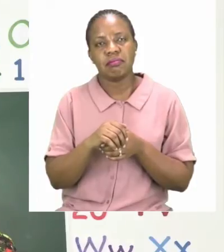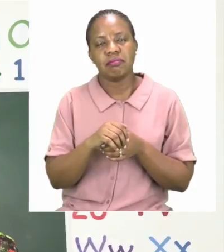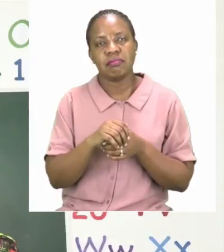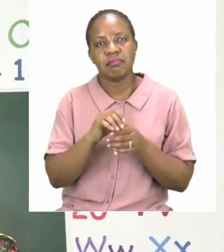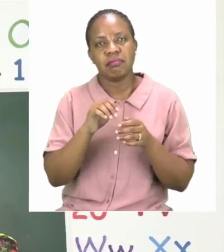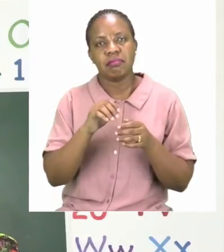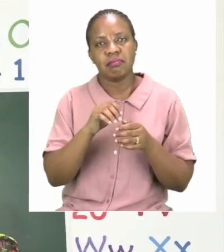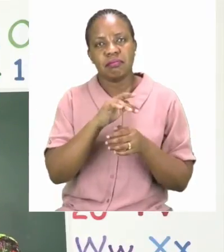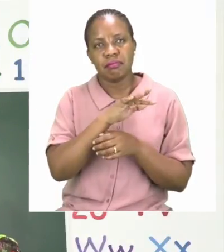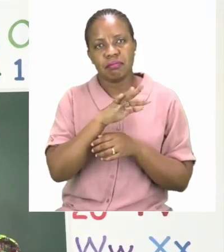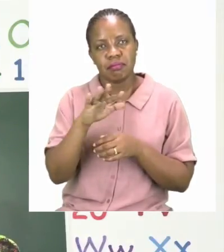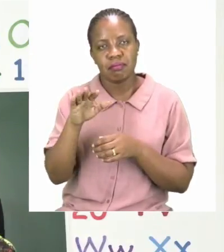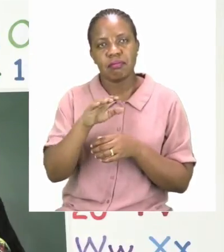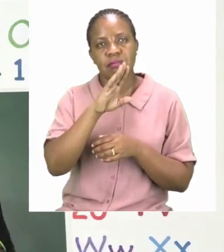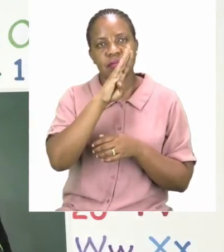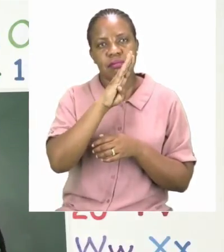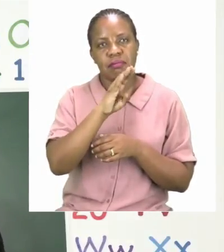from birthday to